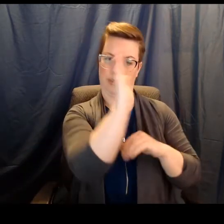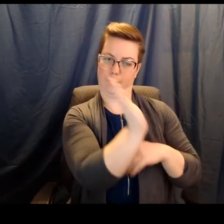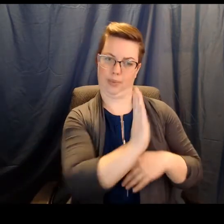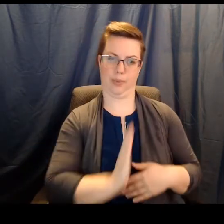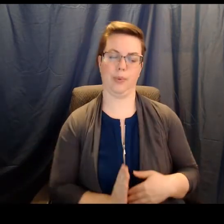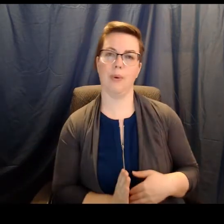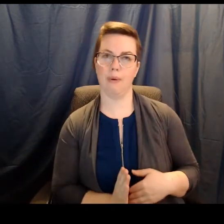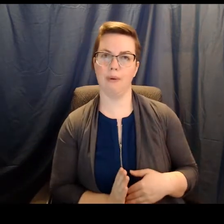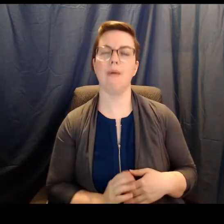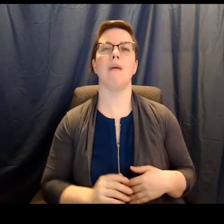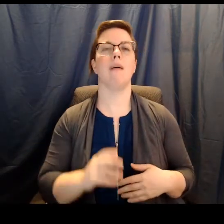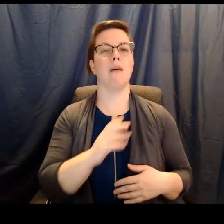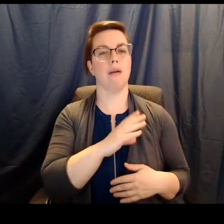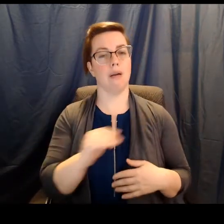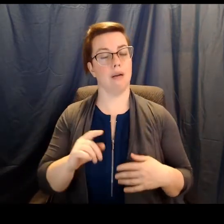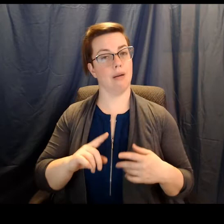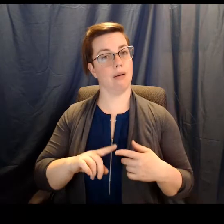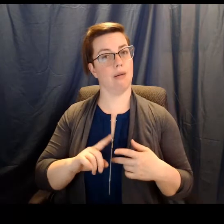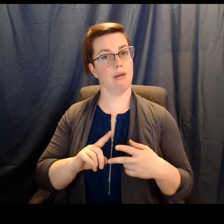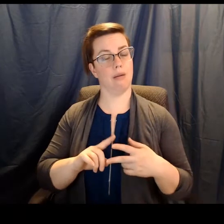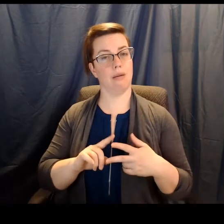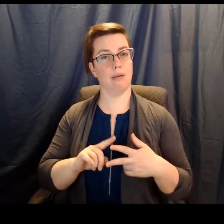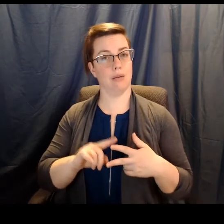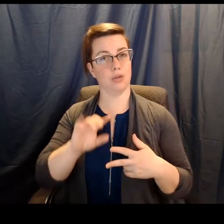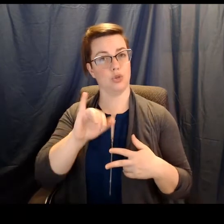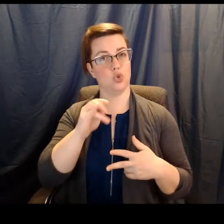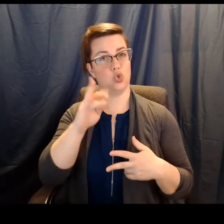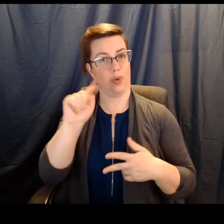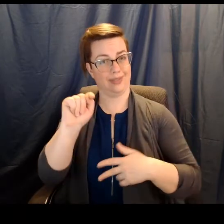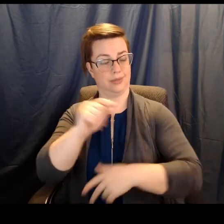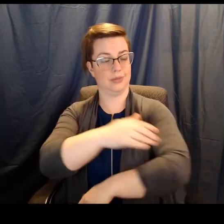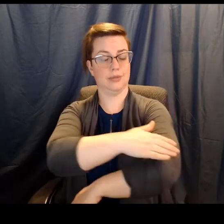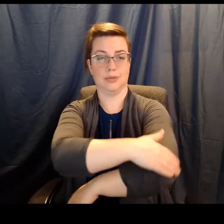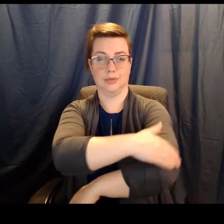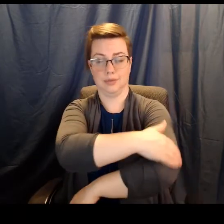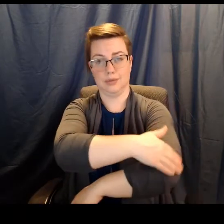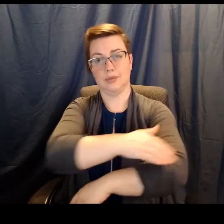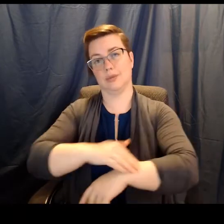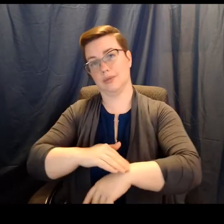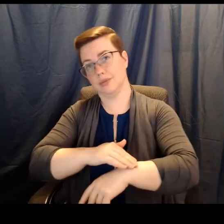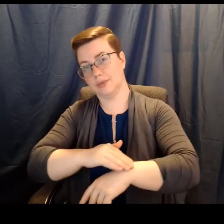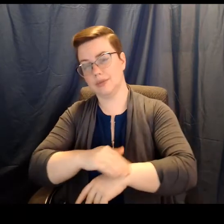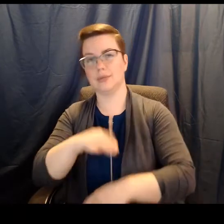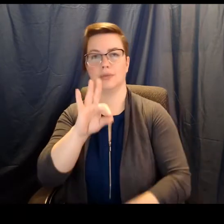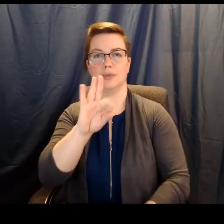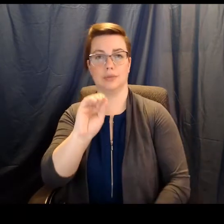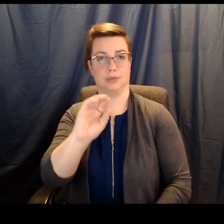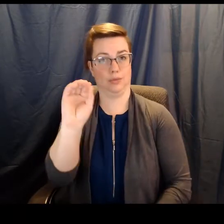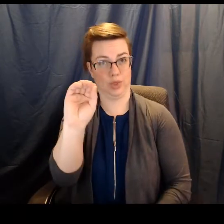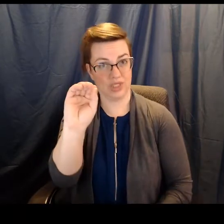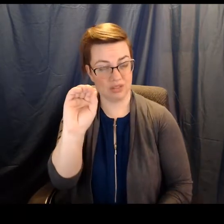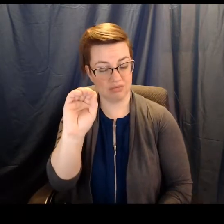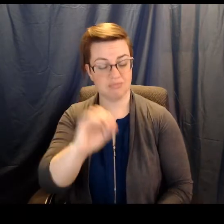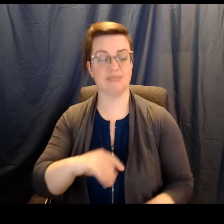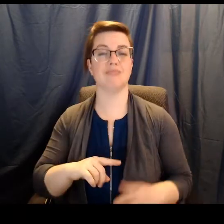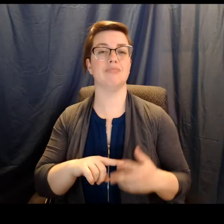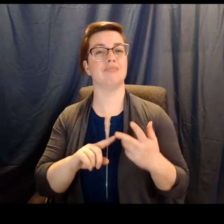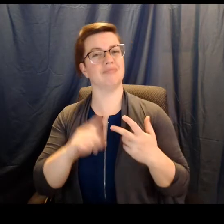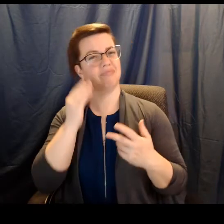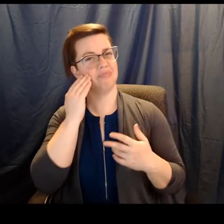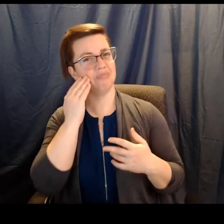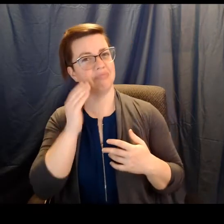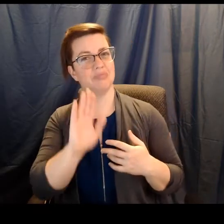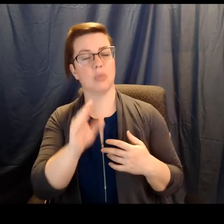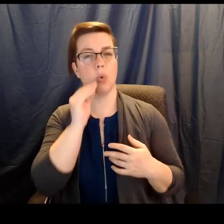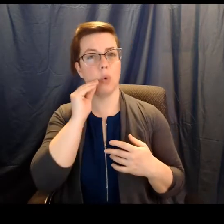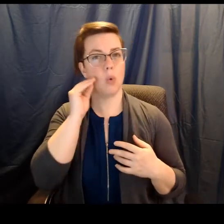the 90-degree rule for all of our main joints. And we know about now how to kind of set up our computer with things